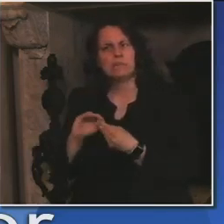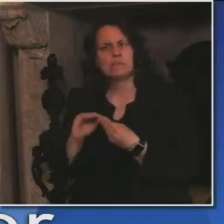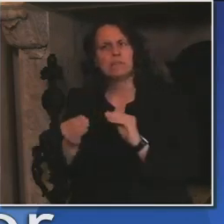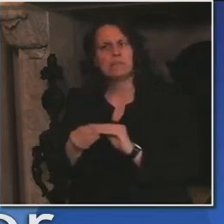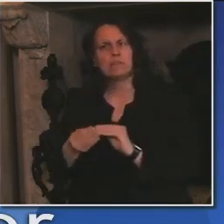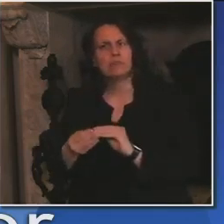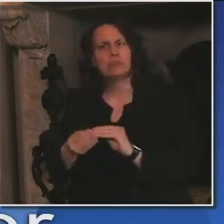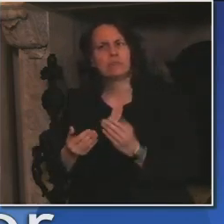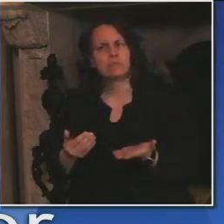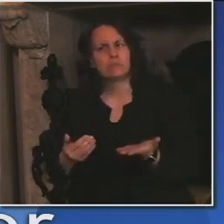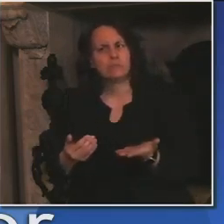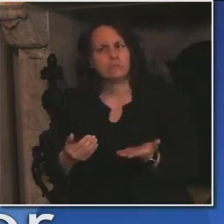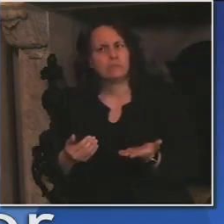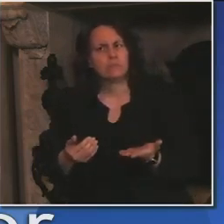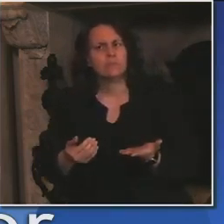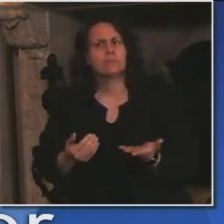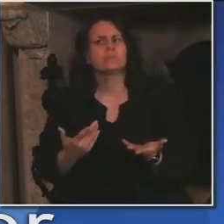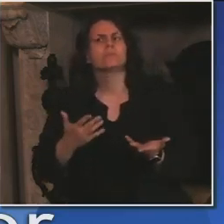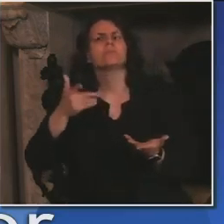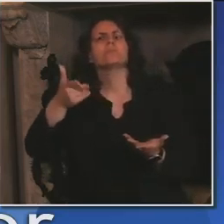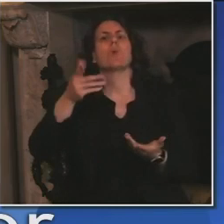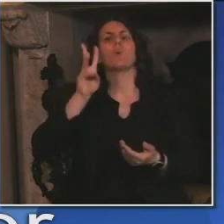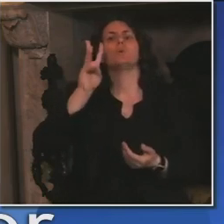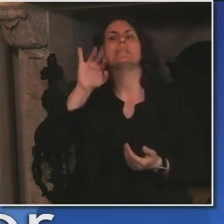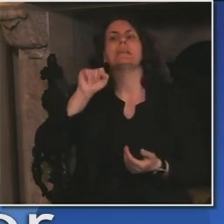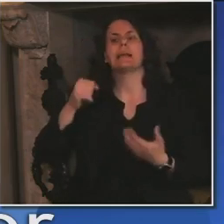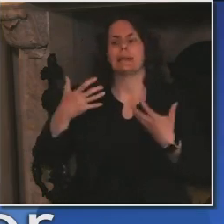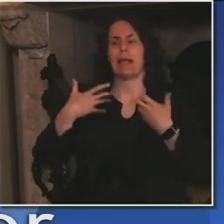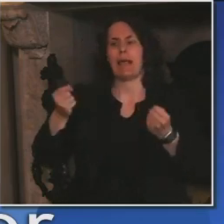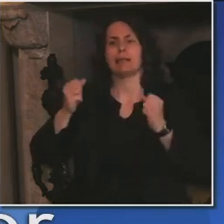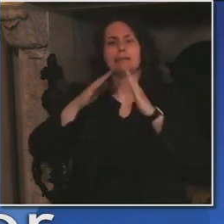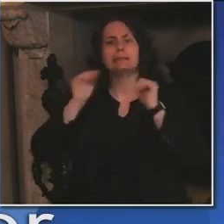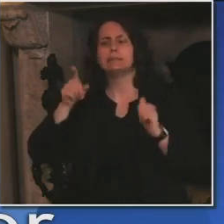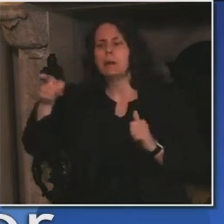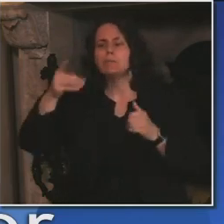for allocating those ventilators to patients.